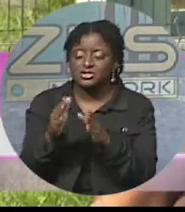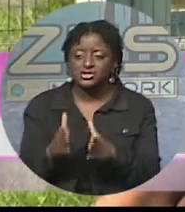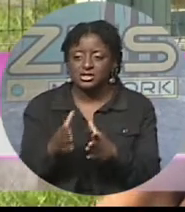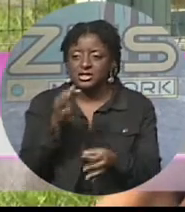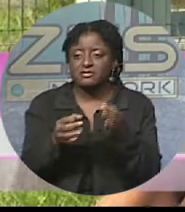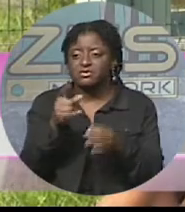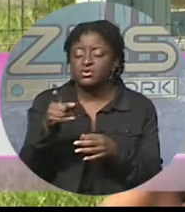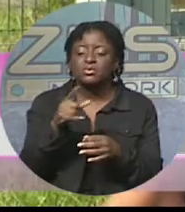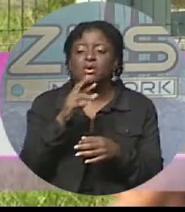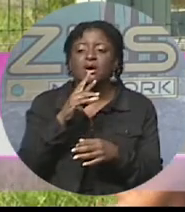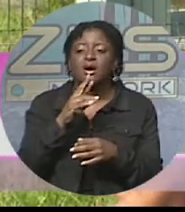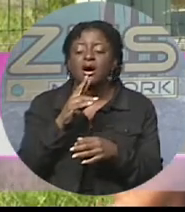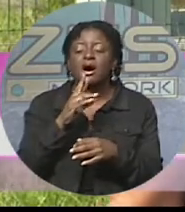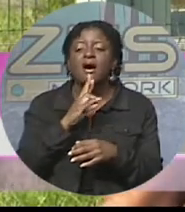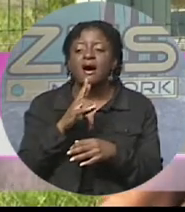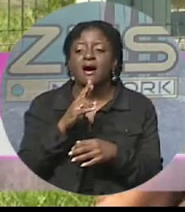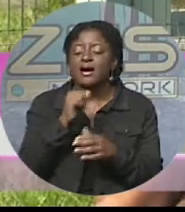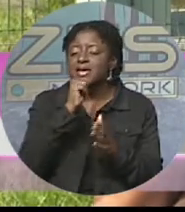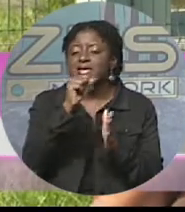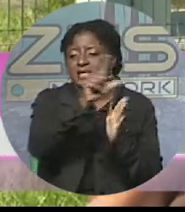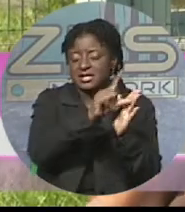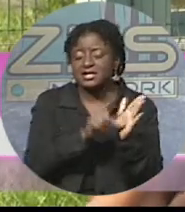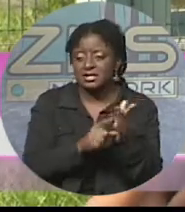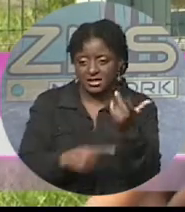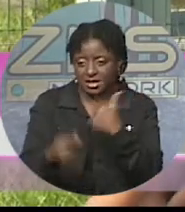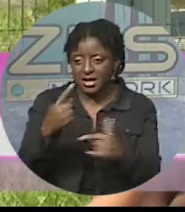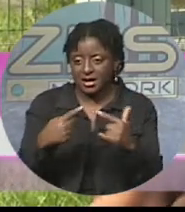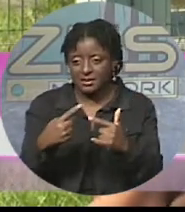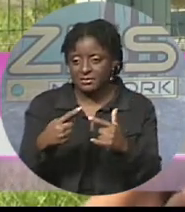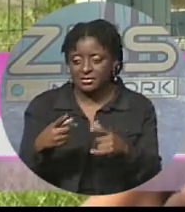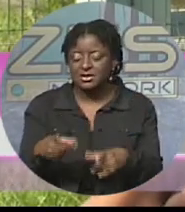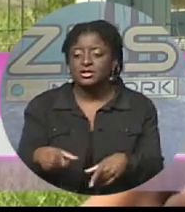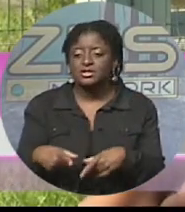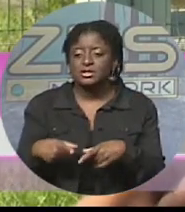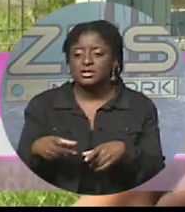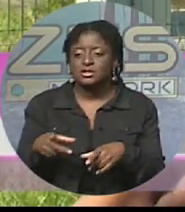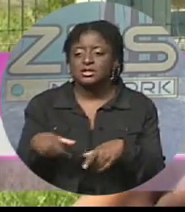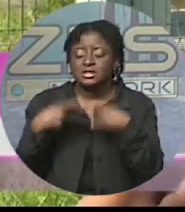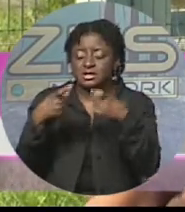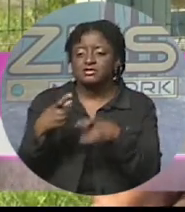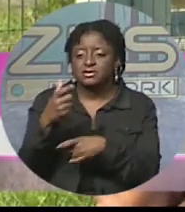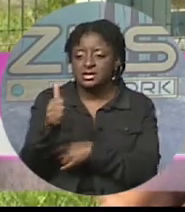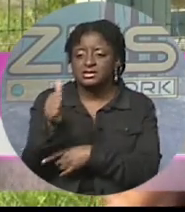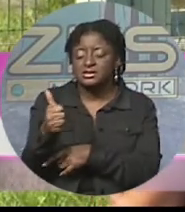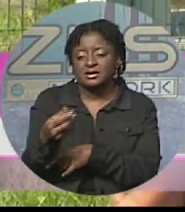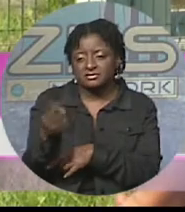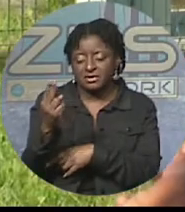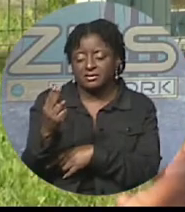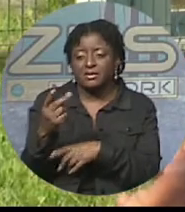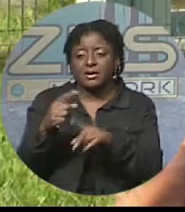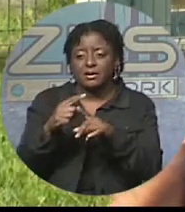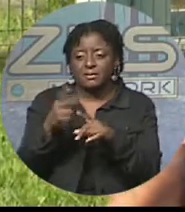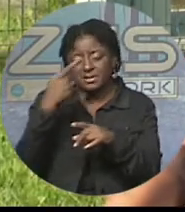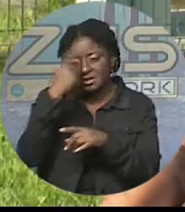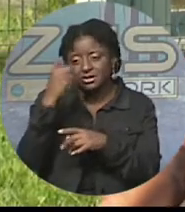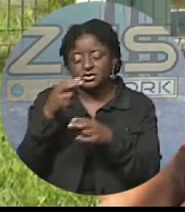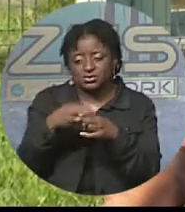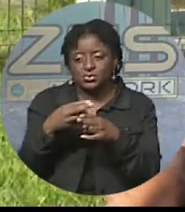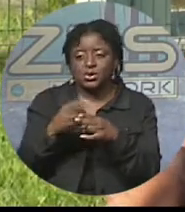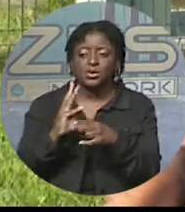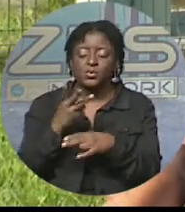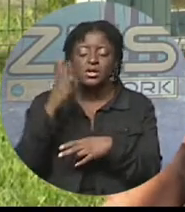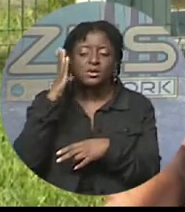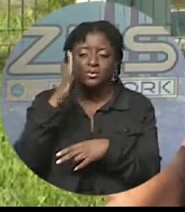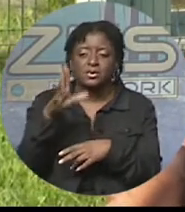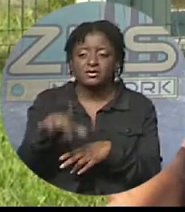illegal, come forward, turn in yourself, because you might get away from us today or tomorrow, but eventually we can get you, okay? So it's easier for